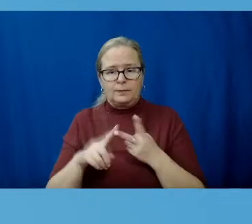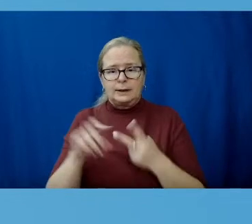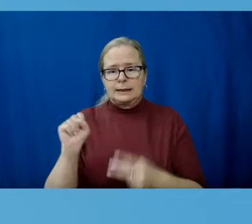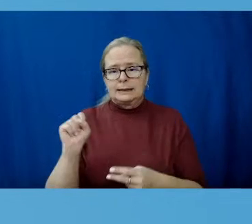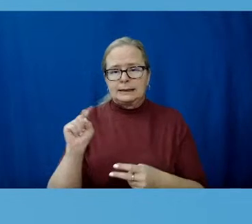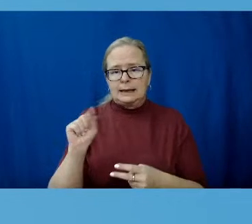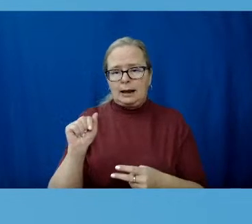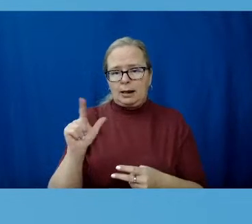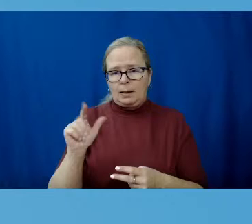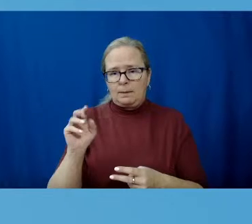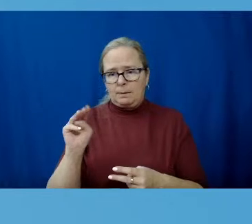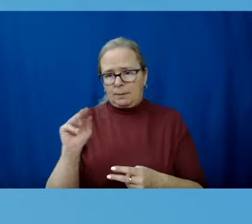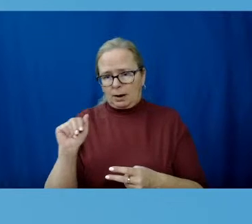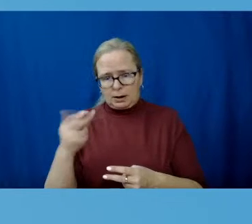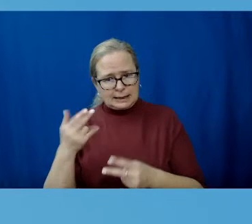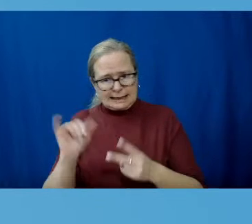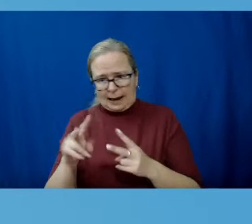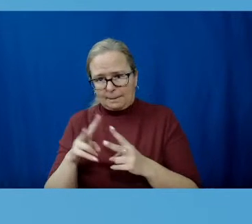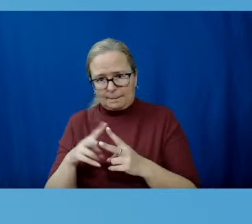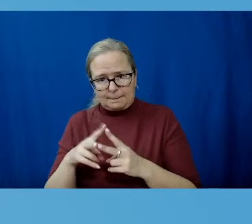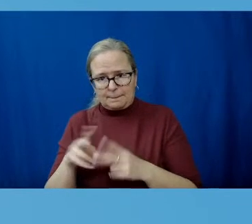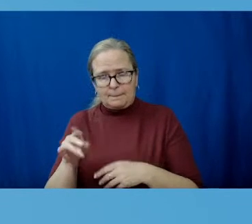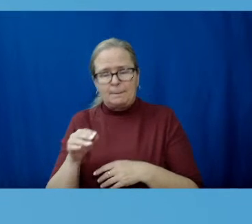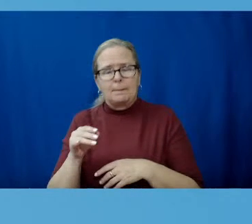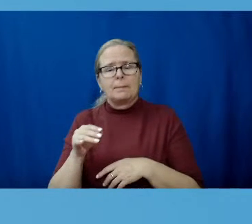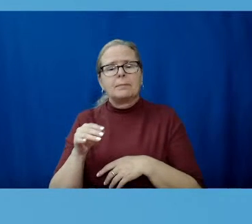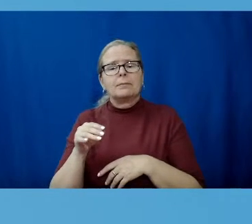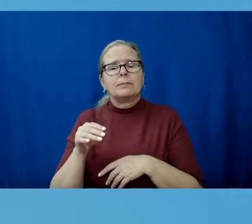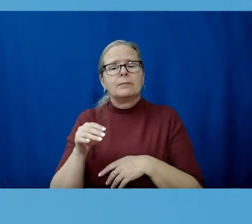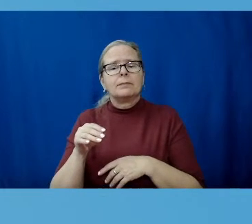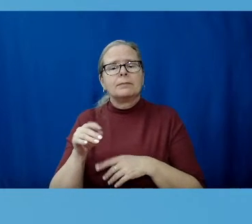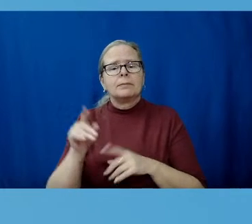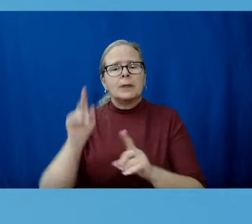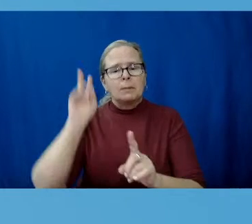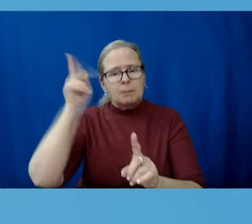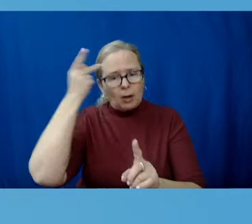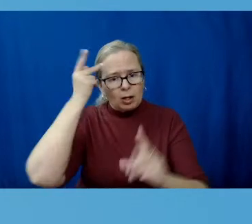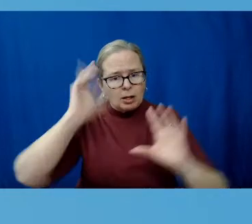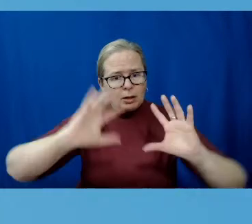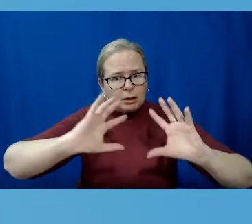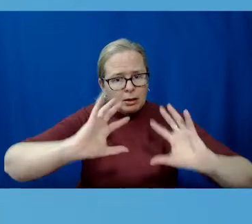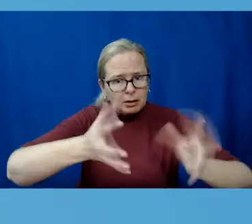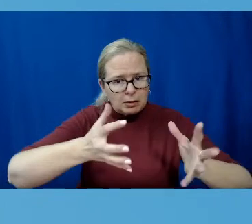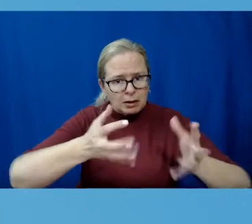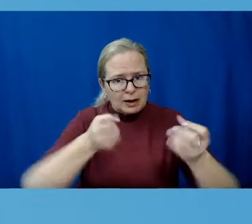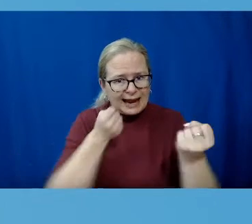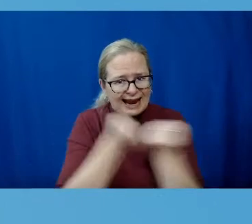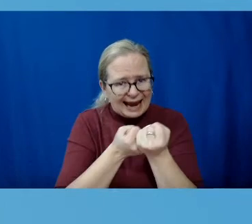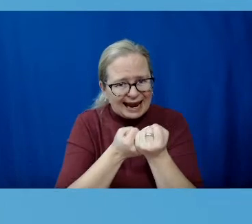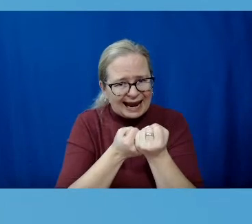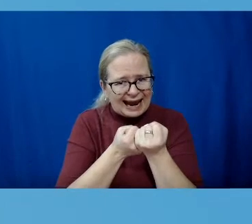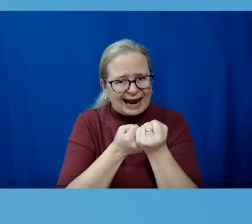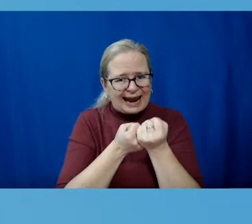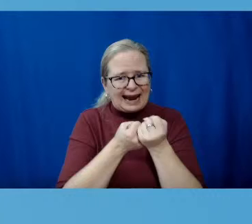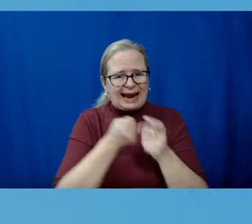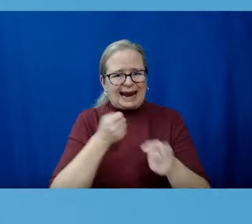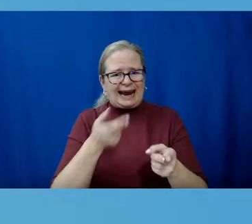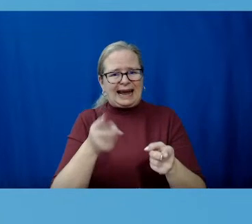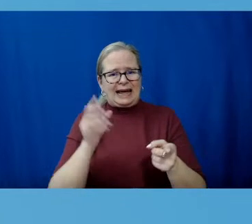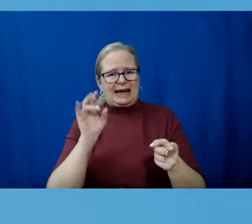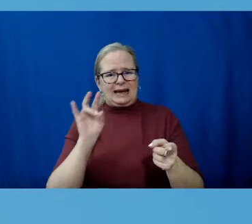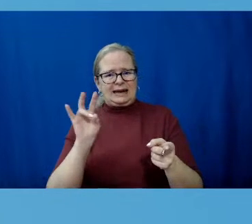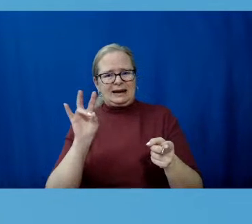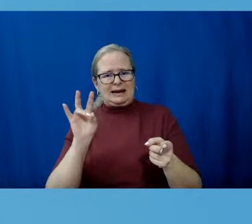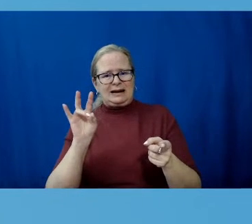showing like 77% support for a premier who's running at like 19% in the public opinion polls, there's a real disconnect the